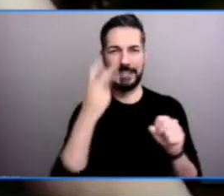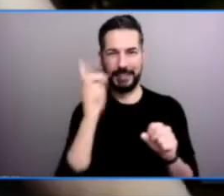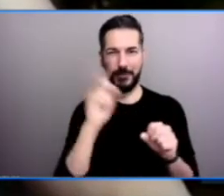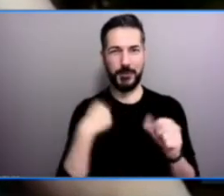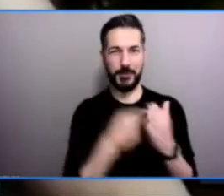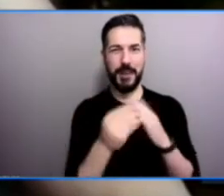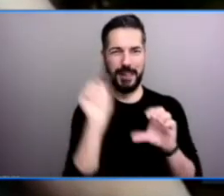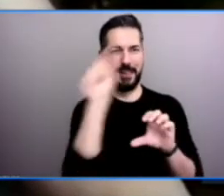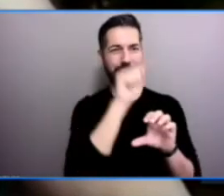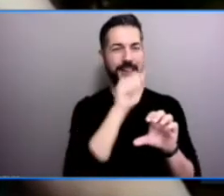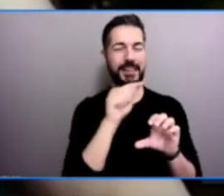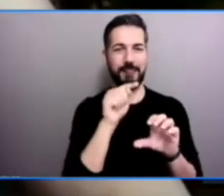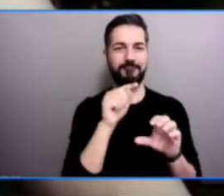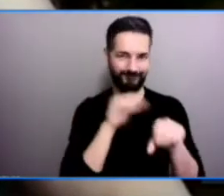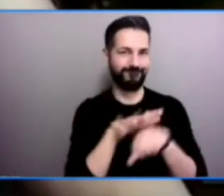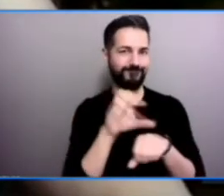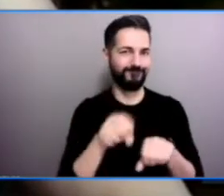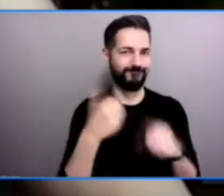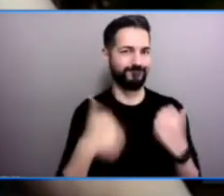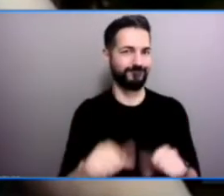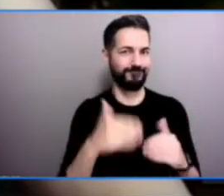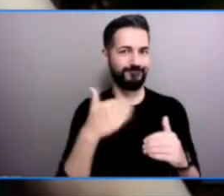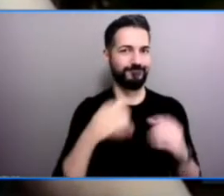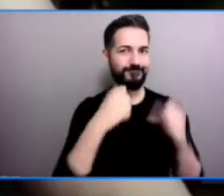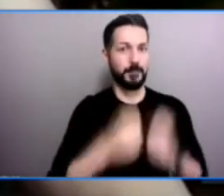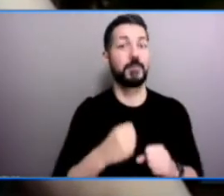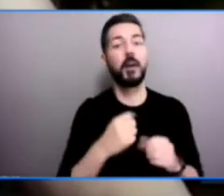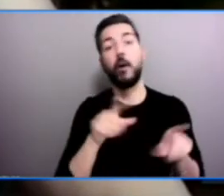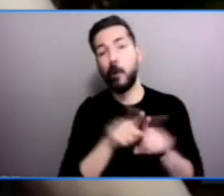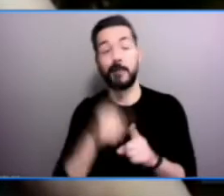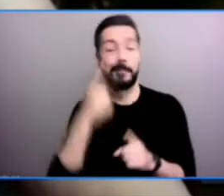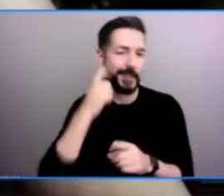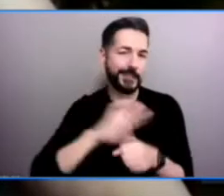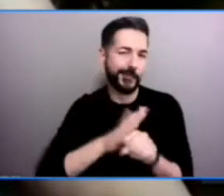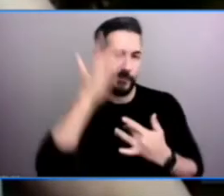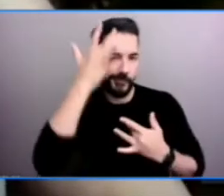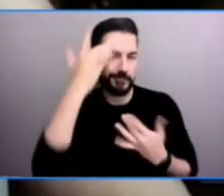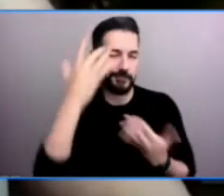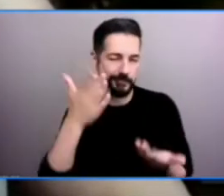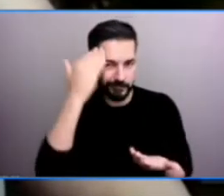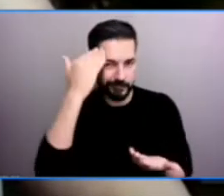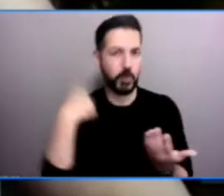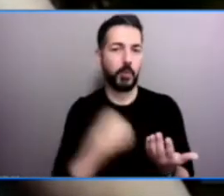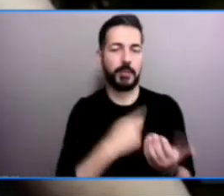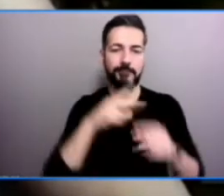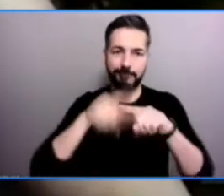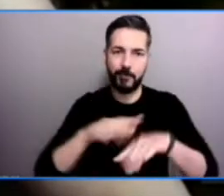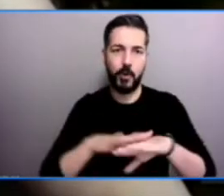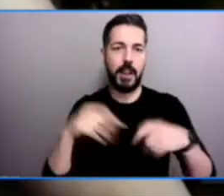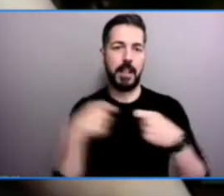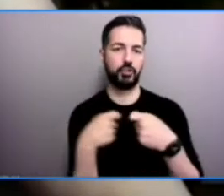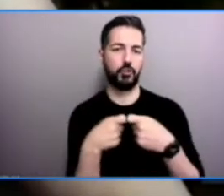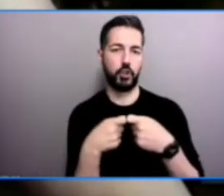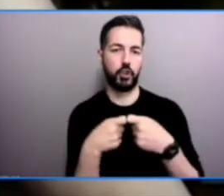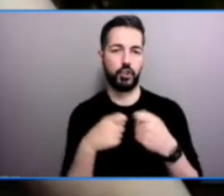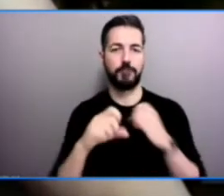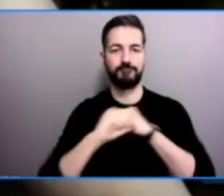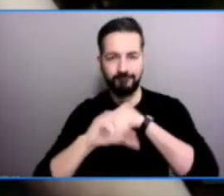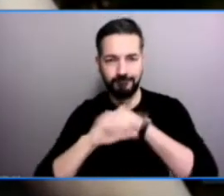of that, we've now founded a national nonprofit called the Abolish Slavery National Network that's working